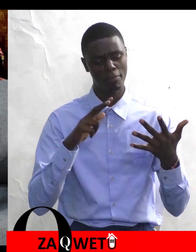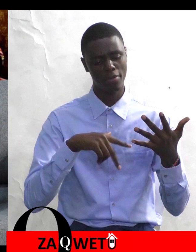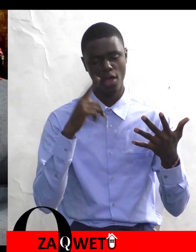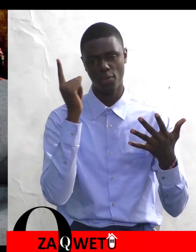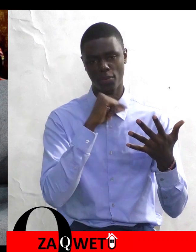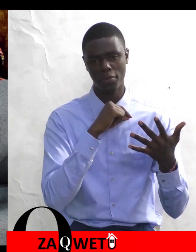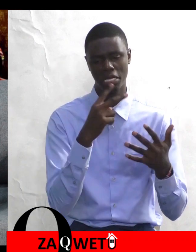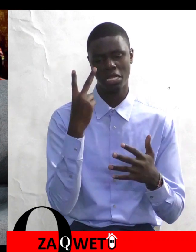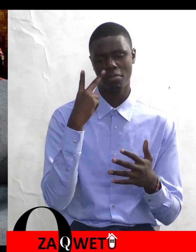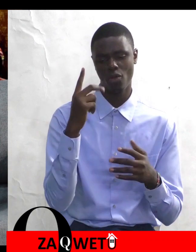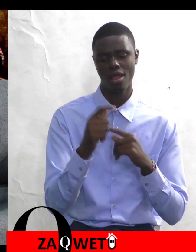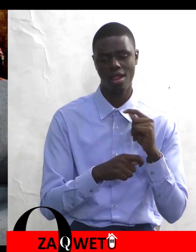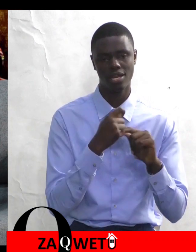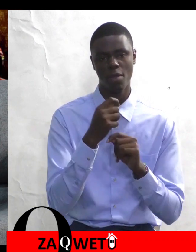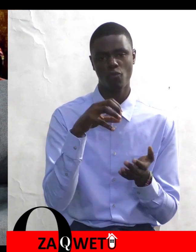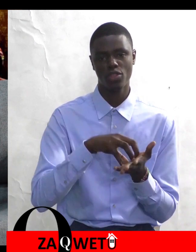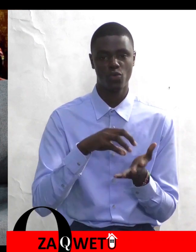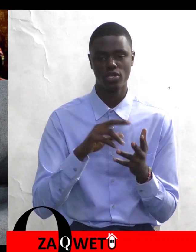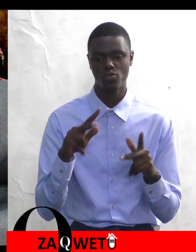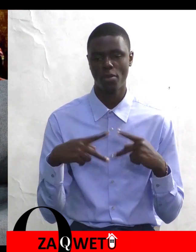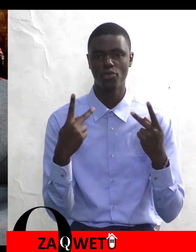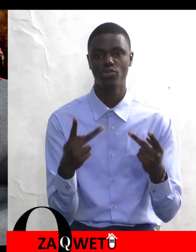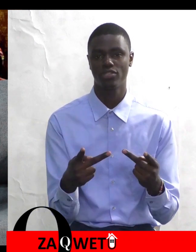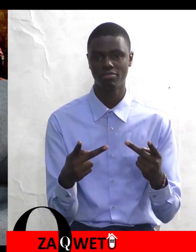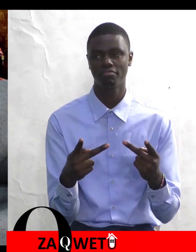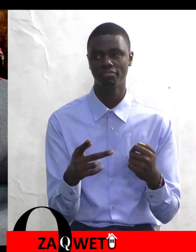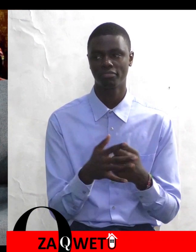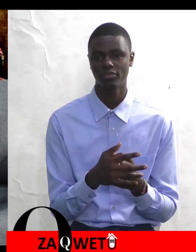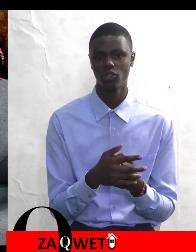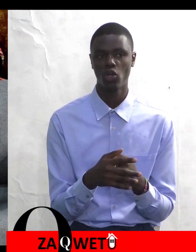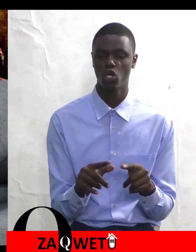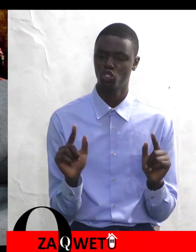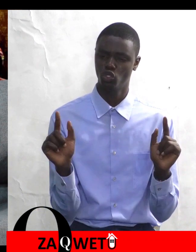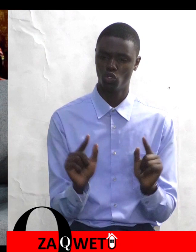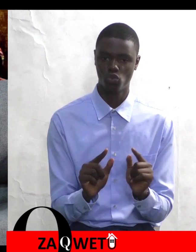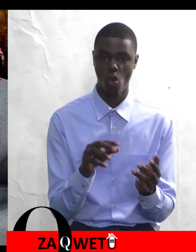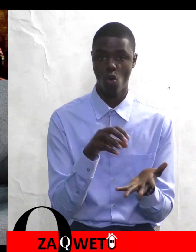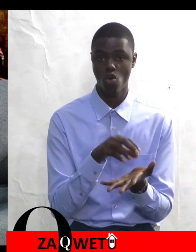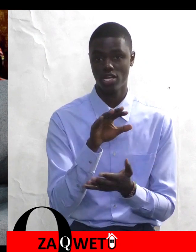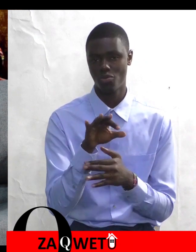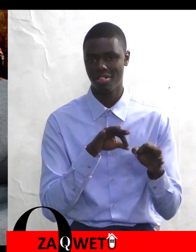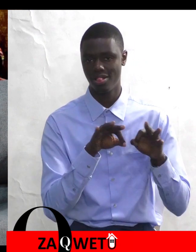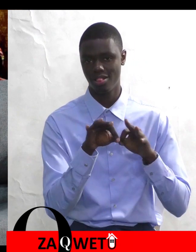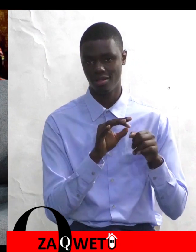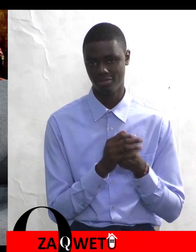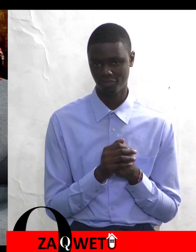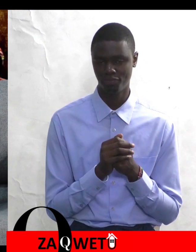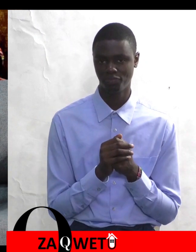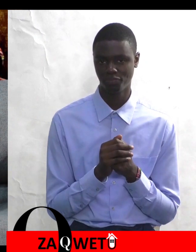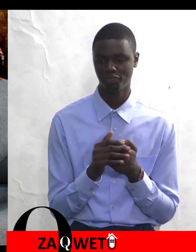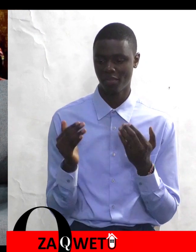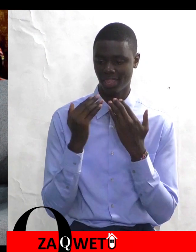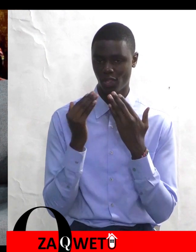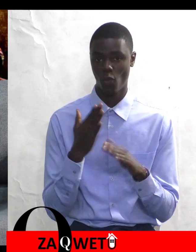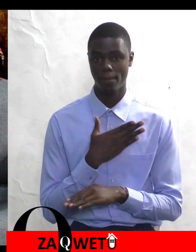unique. I've gone through it. I've seen the type of content you are producing. Just a sneak peek of your content.